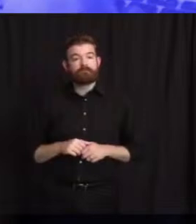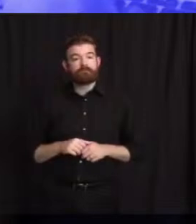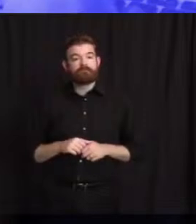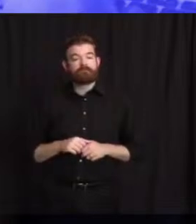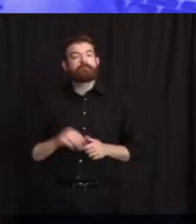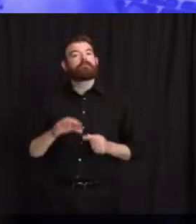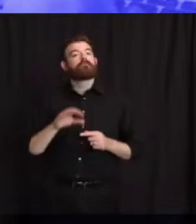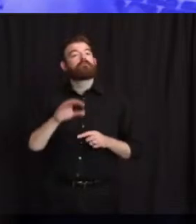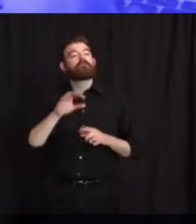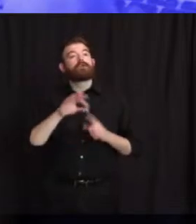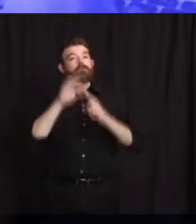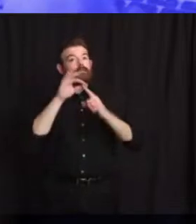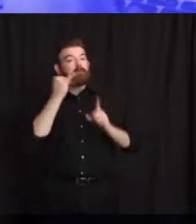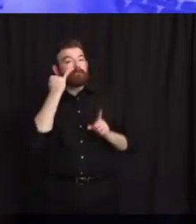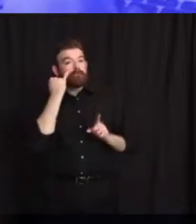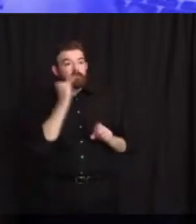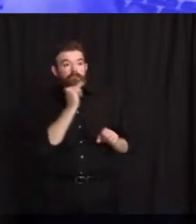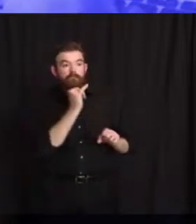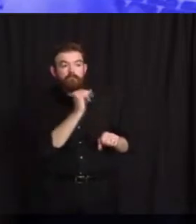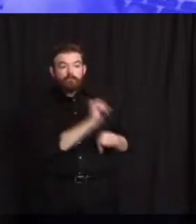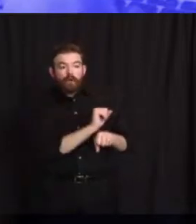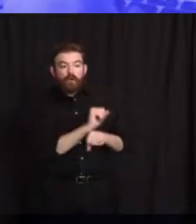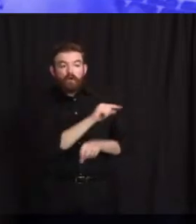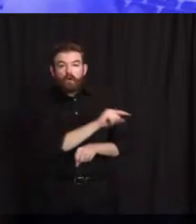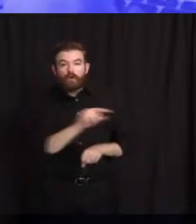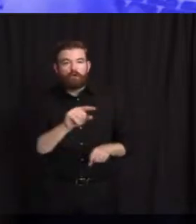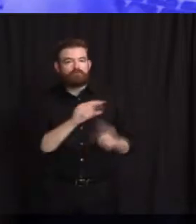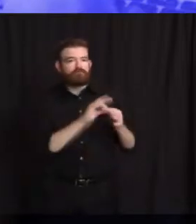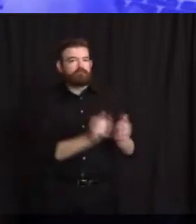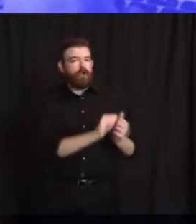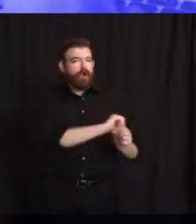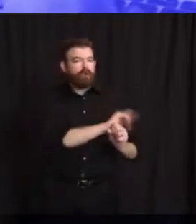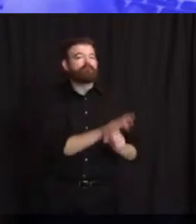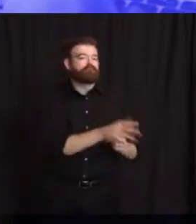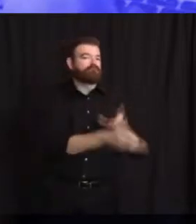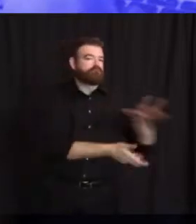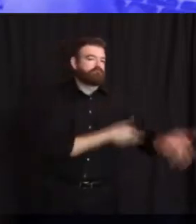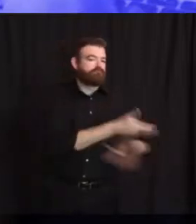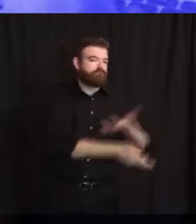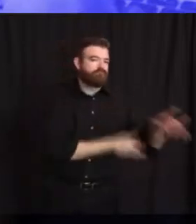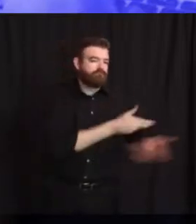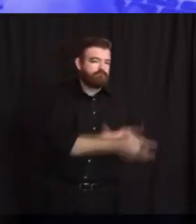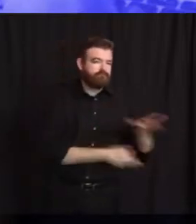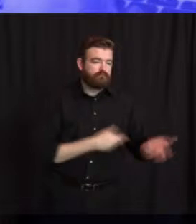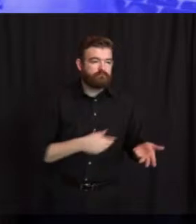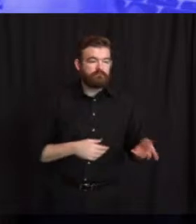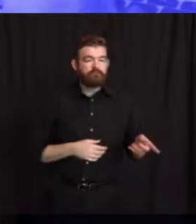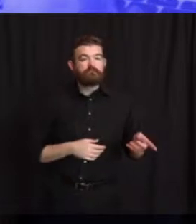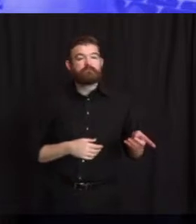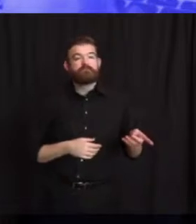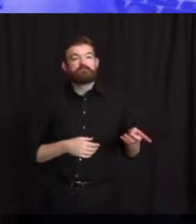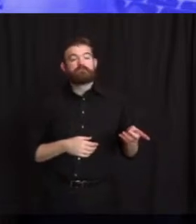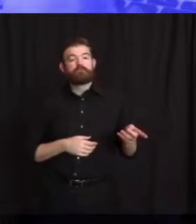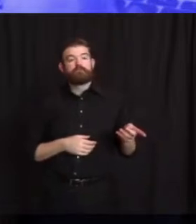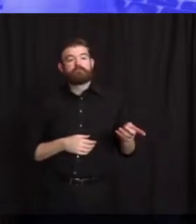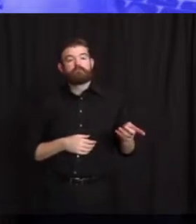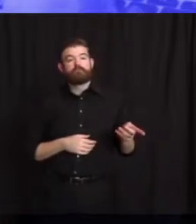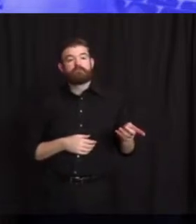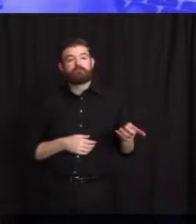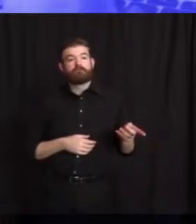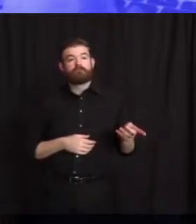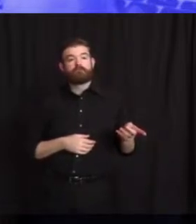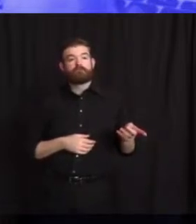hold. We are also proposing to deappropriate approximately $1.32